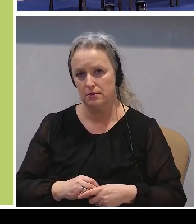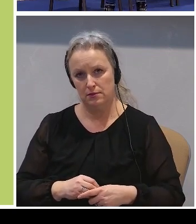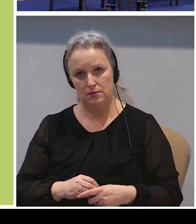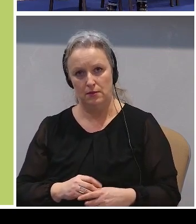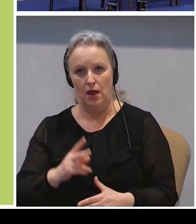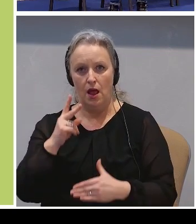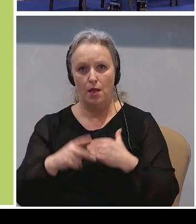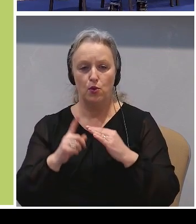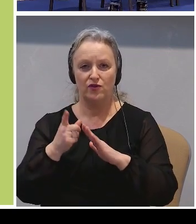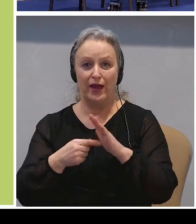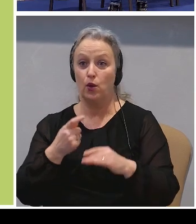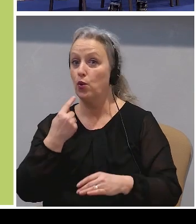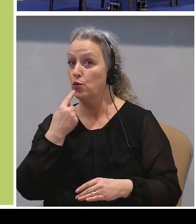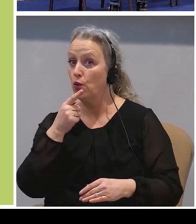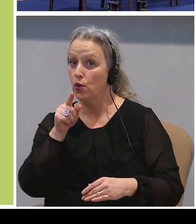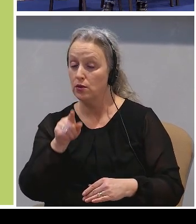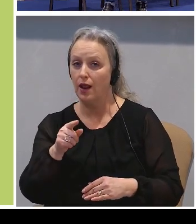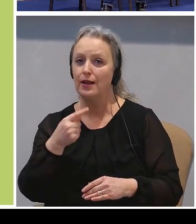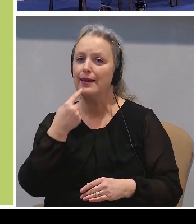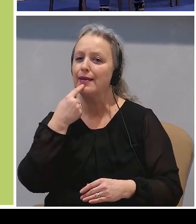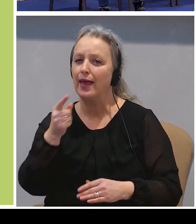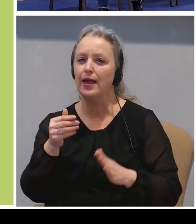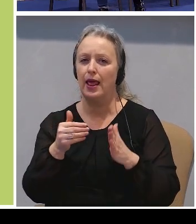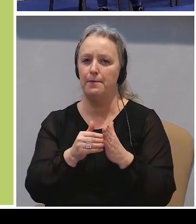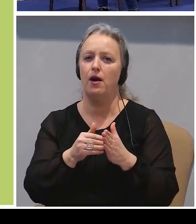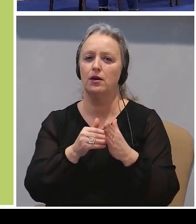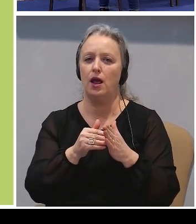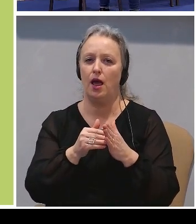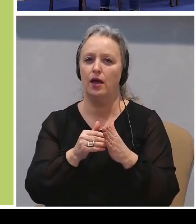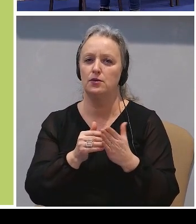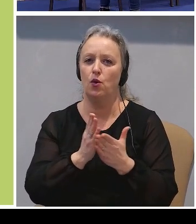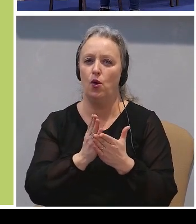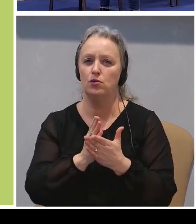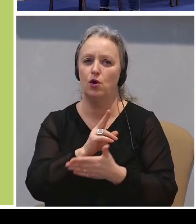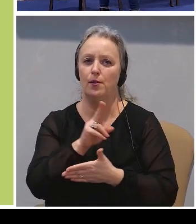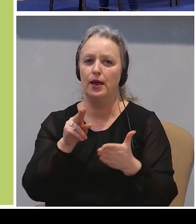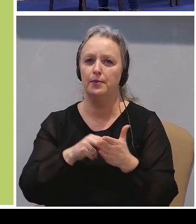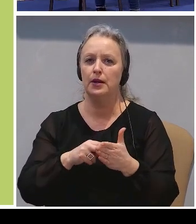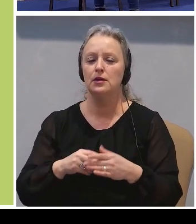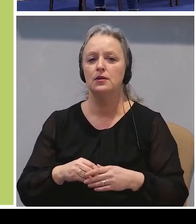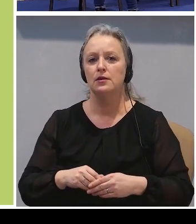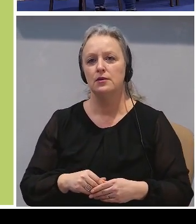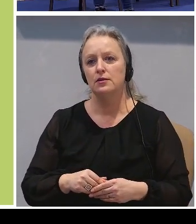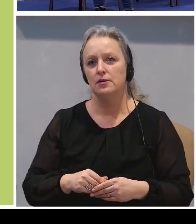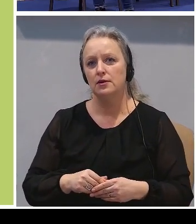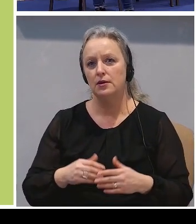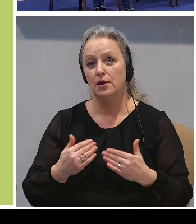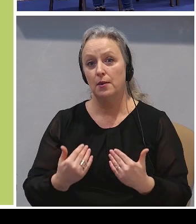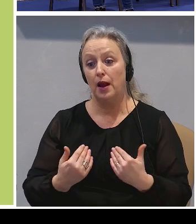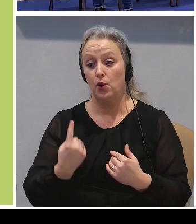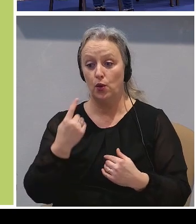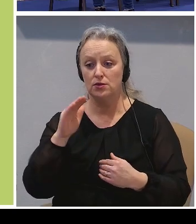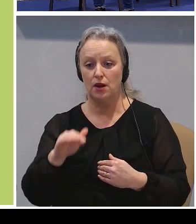from the mom of one of the children. And just, I wanted to tell you that